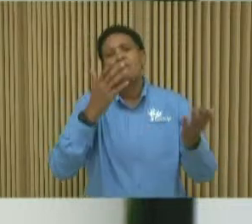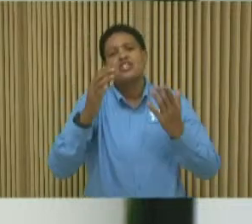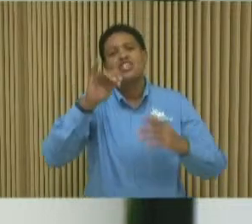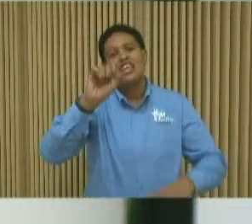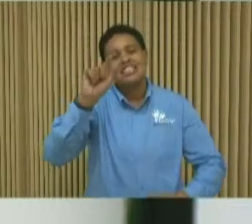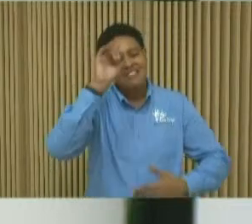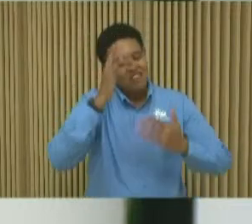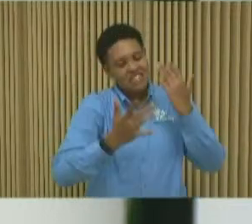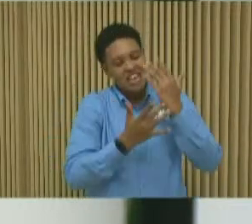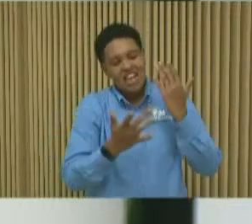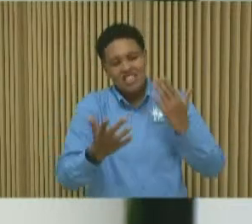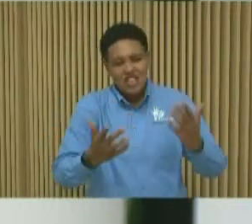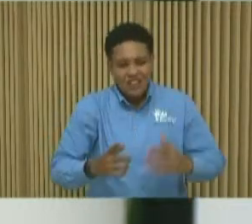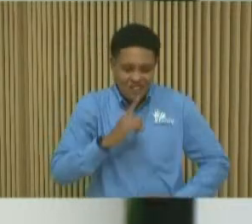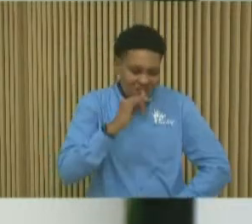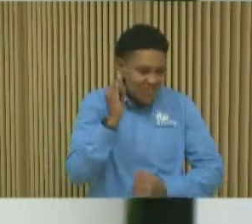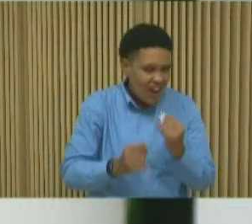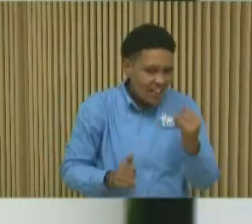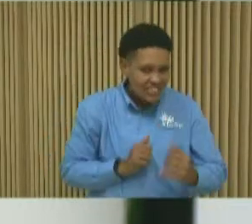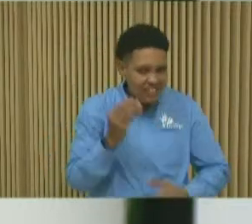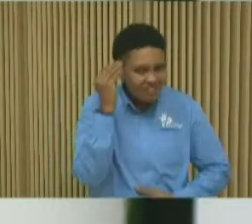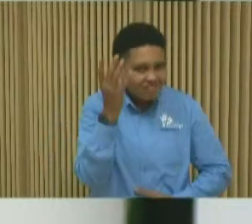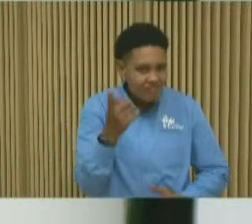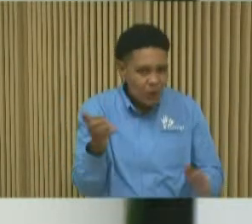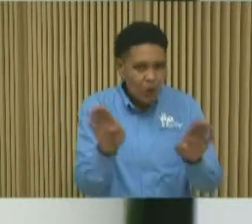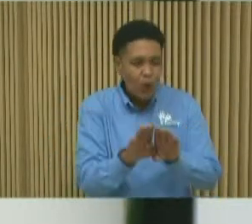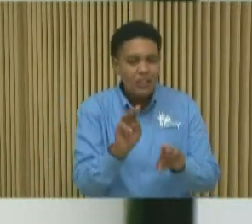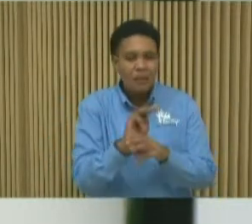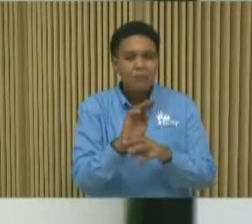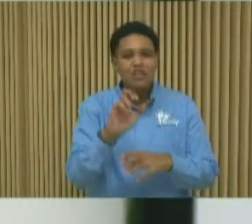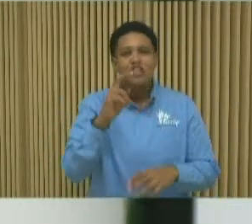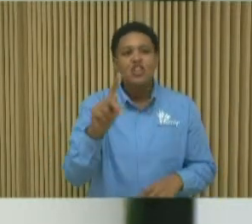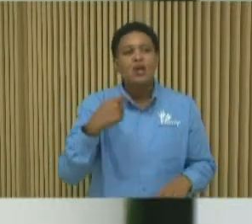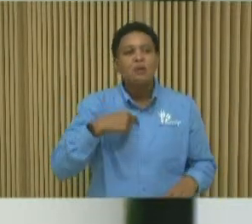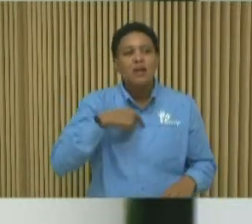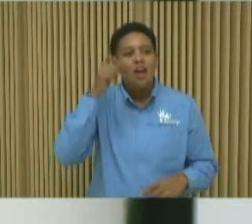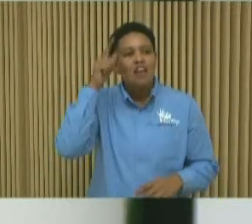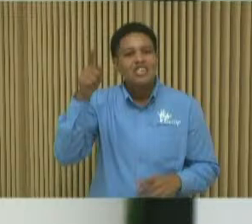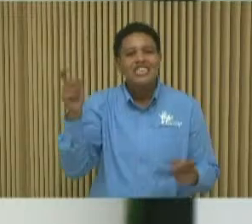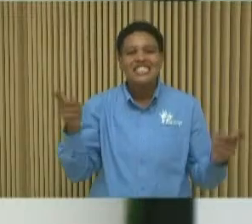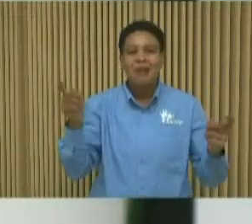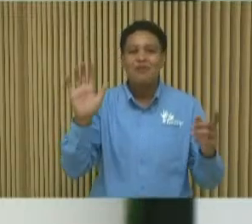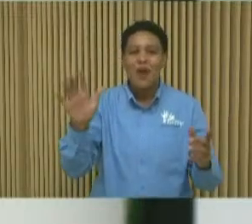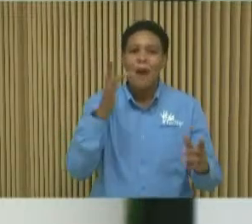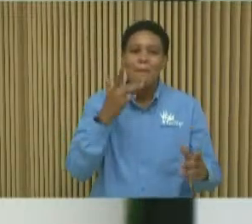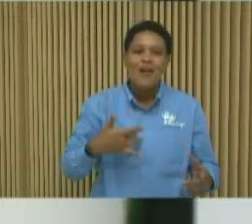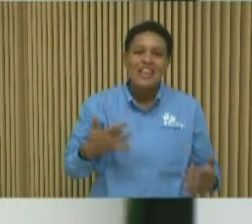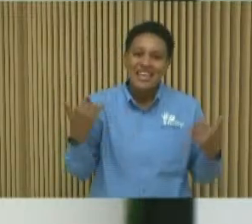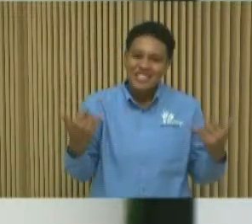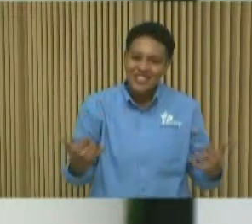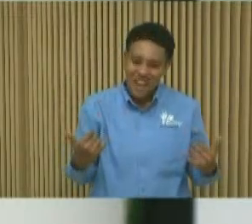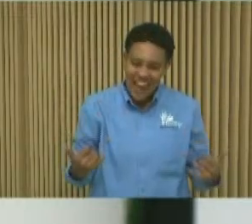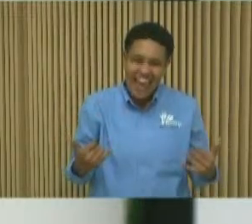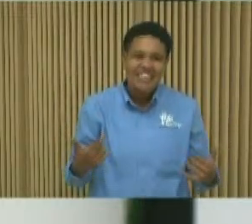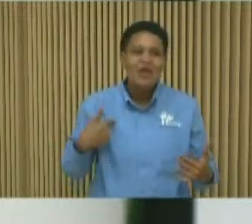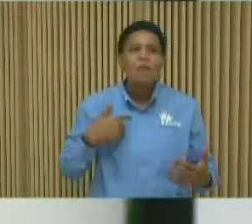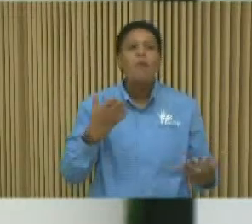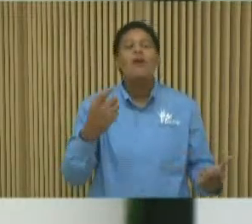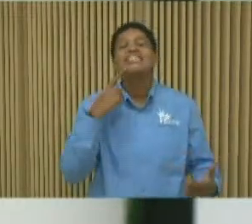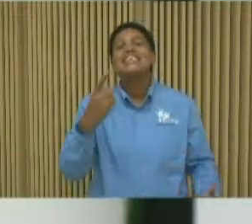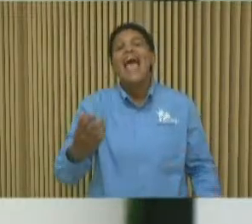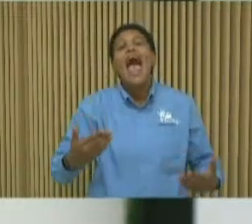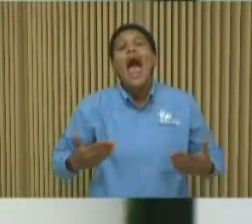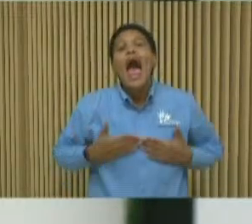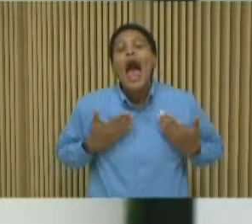Technical Services. Finally, as we close, Minister Chuck, we understand you are celebrating your birthday today, so we want to say a very,